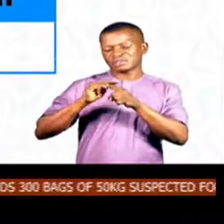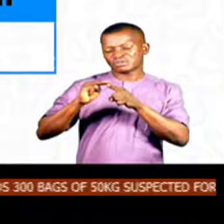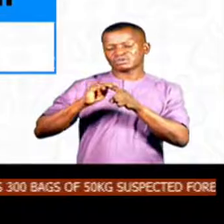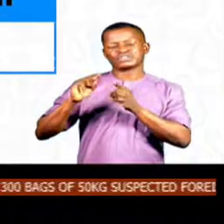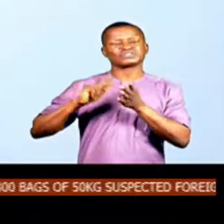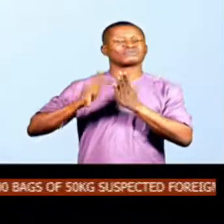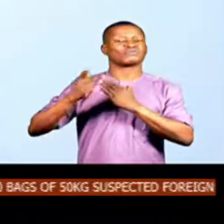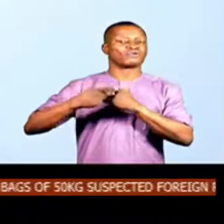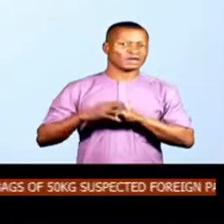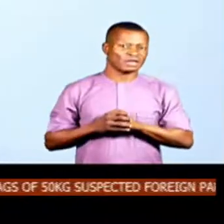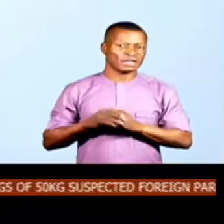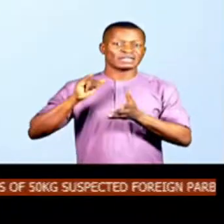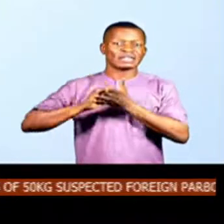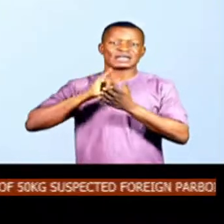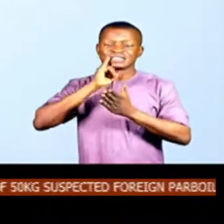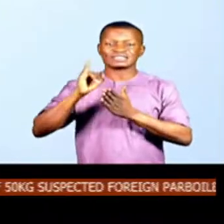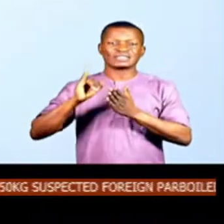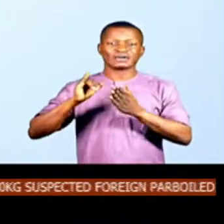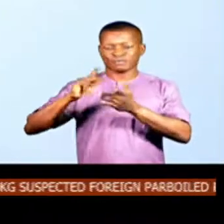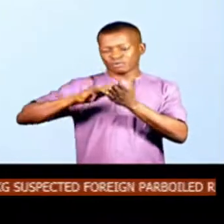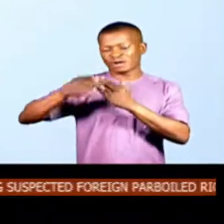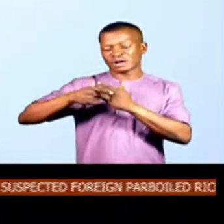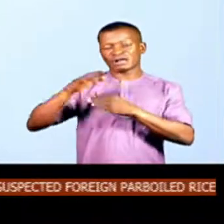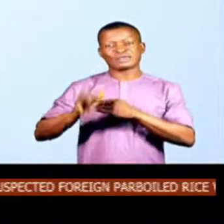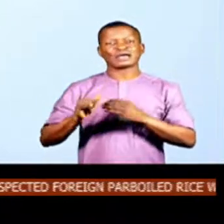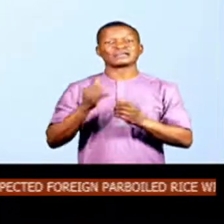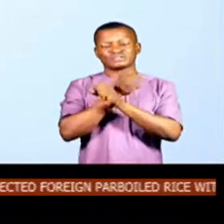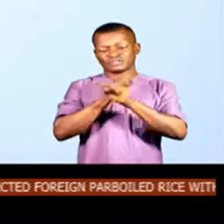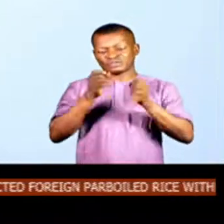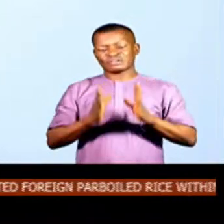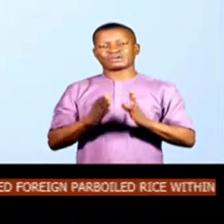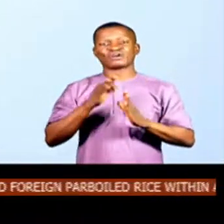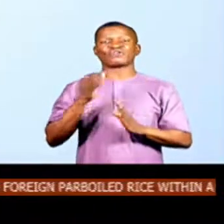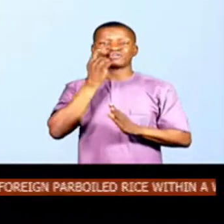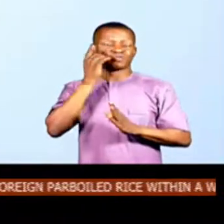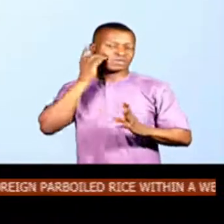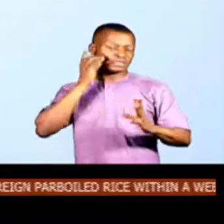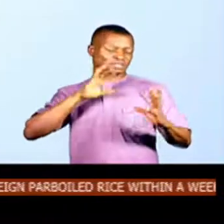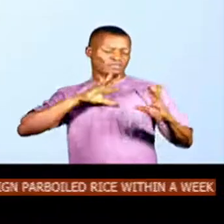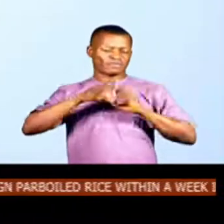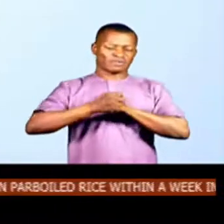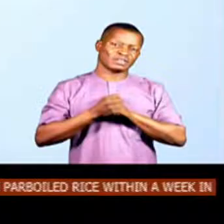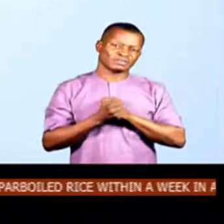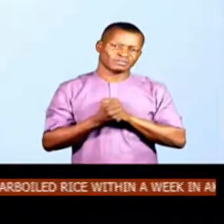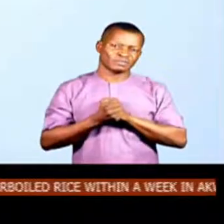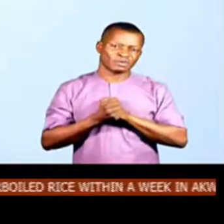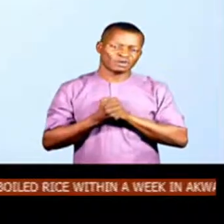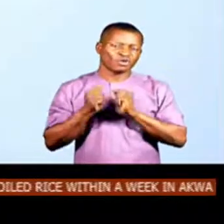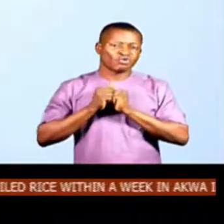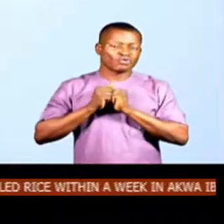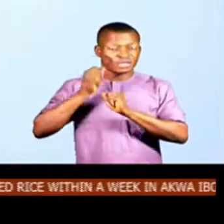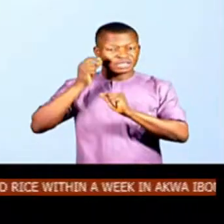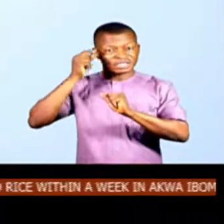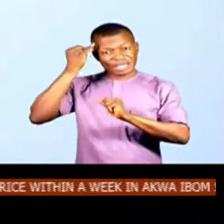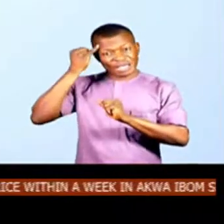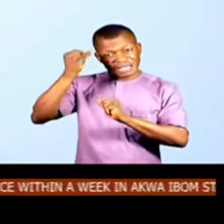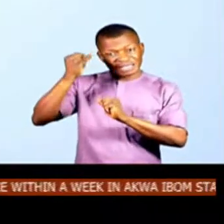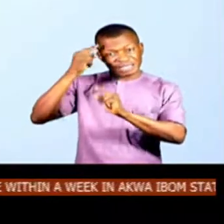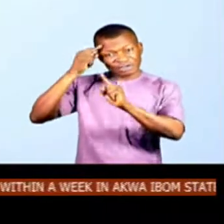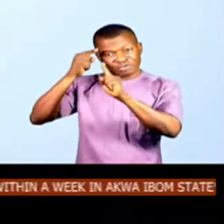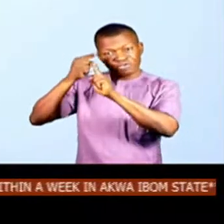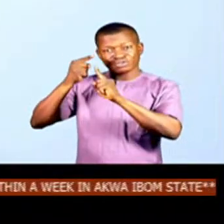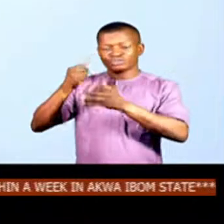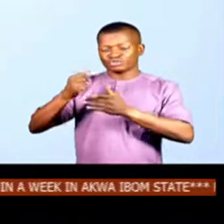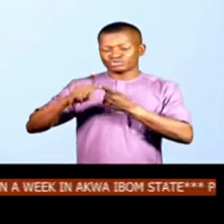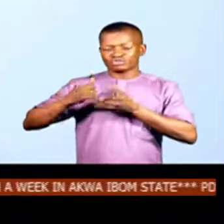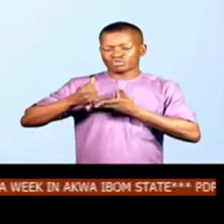mentorship program is a mentoring program by survivors of domestic violence. The idea is that they are going